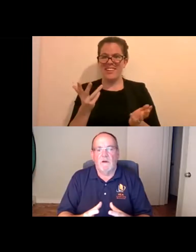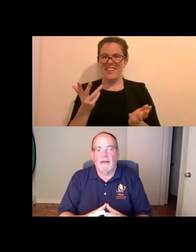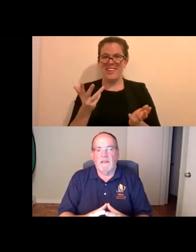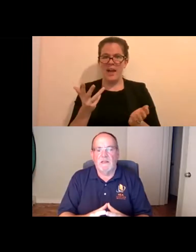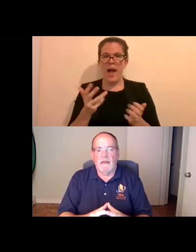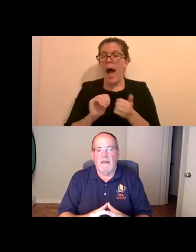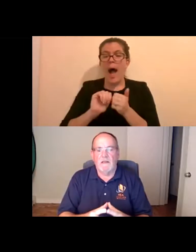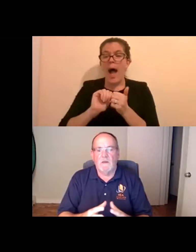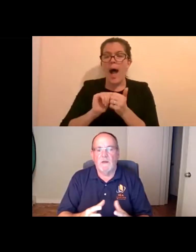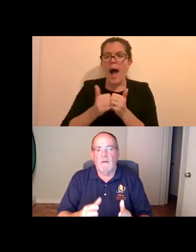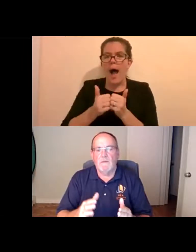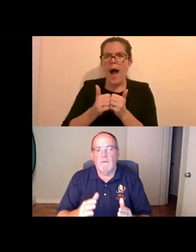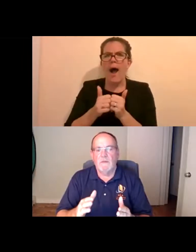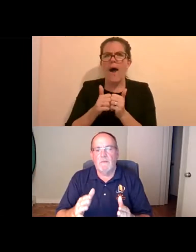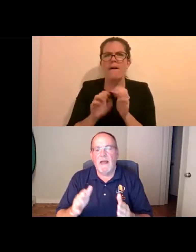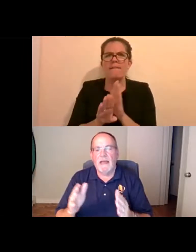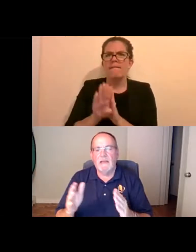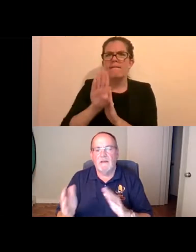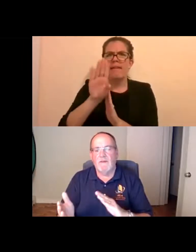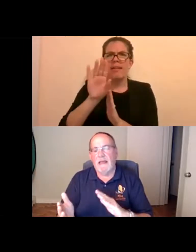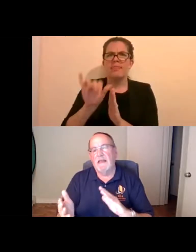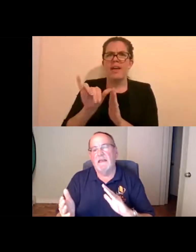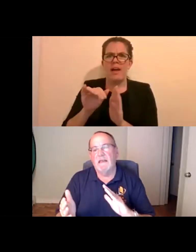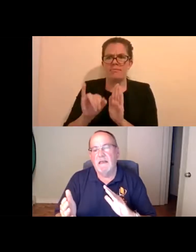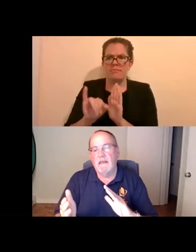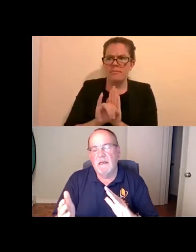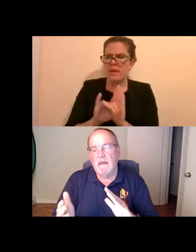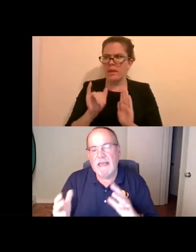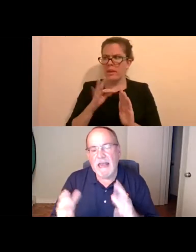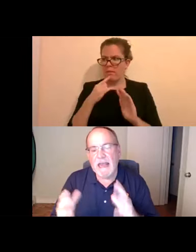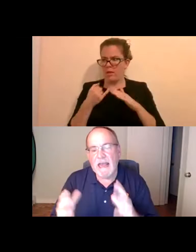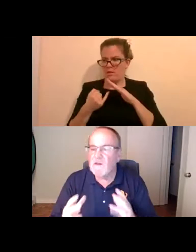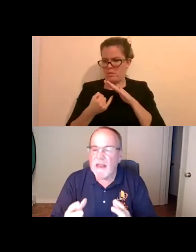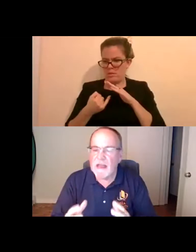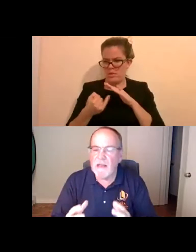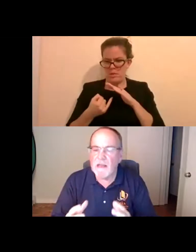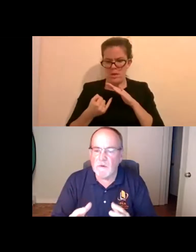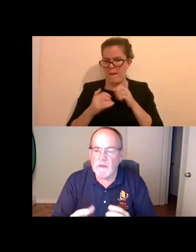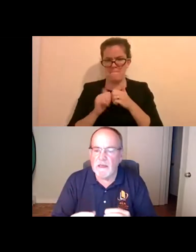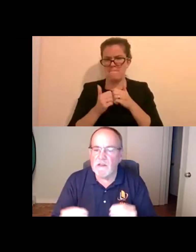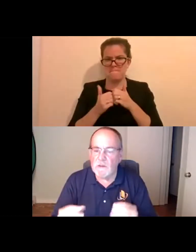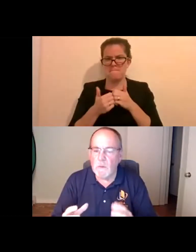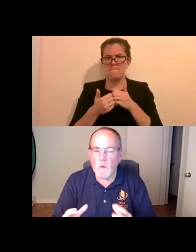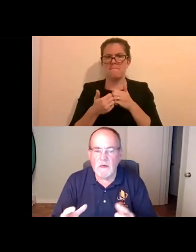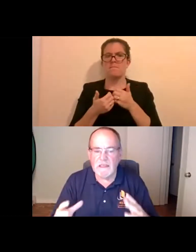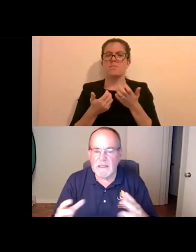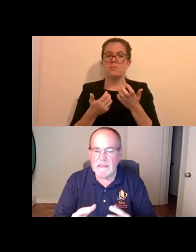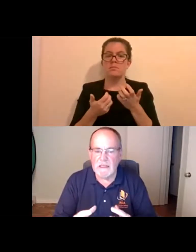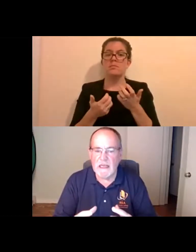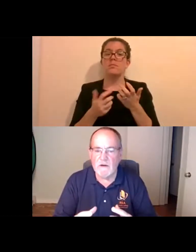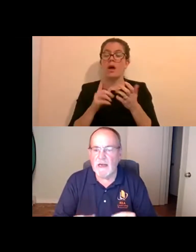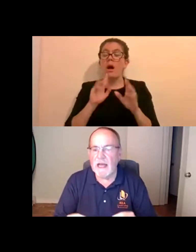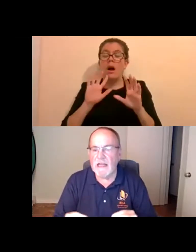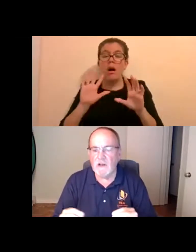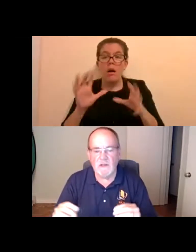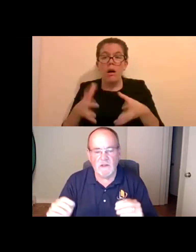when you're isolated? And so we come back to the fact that gathering is valuable. It is important to get